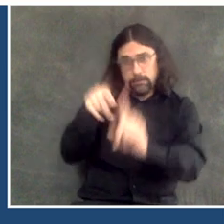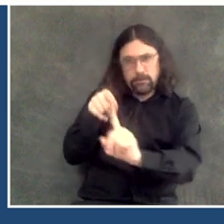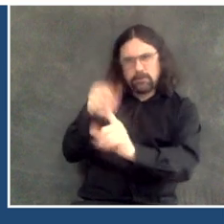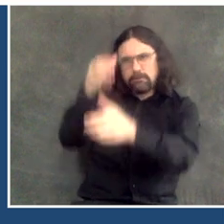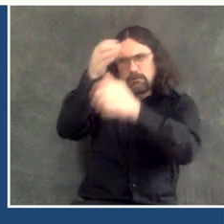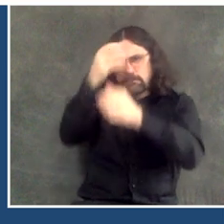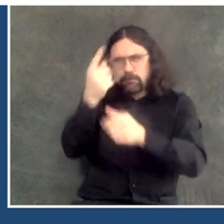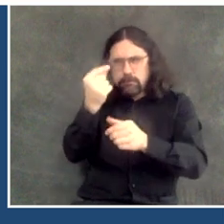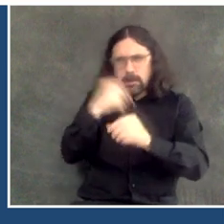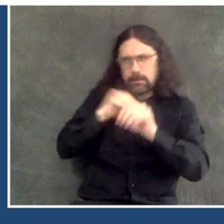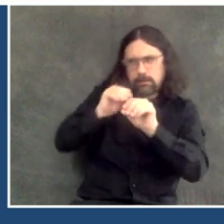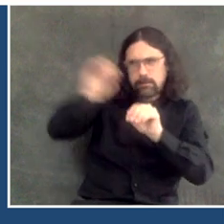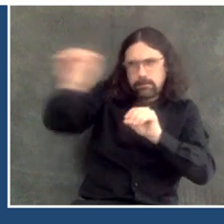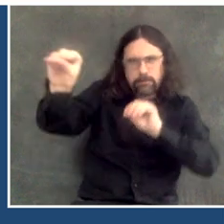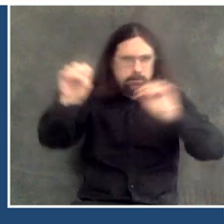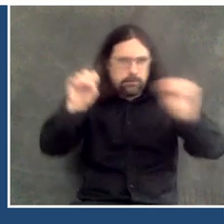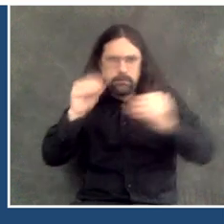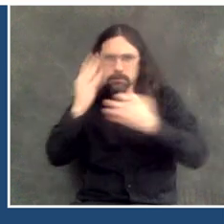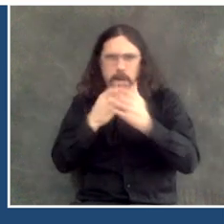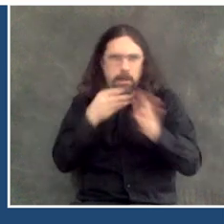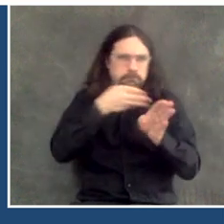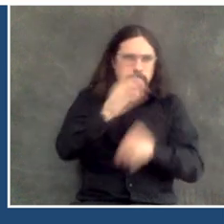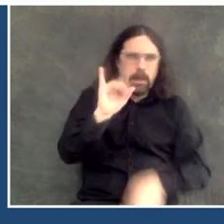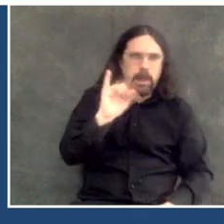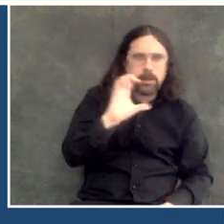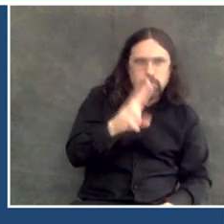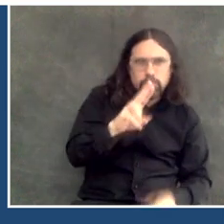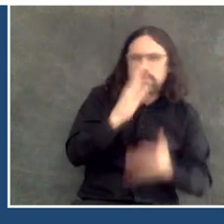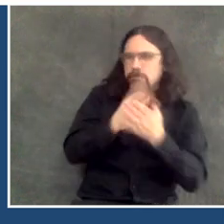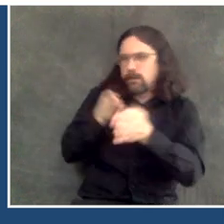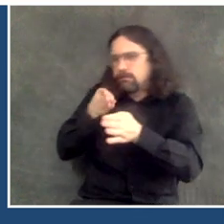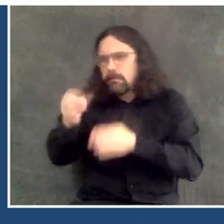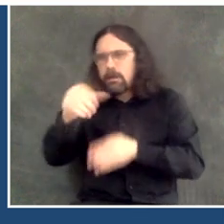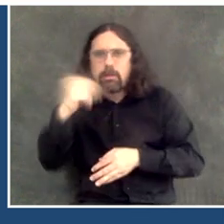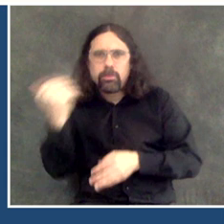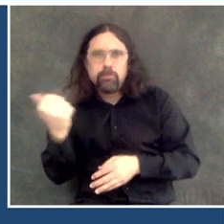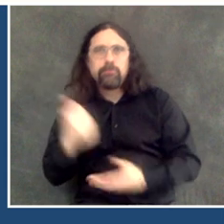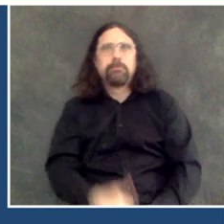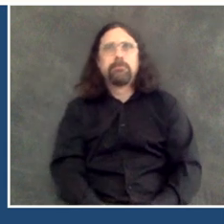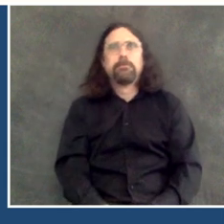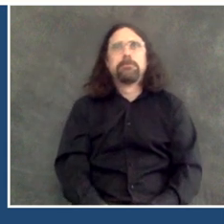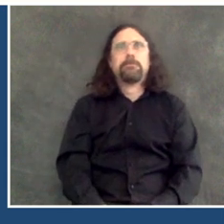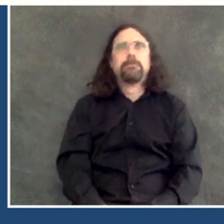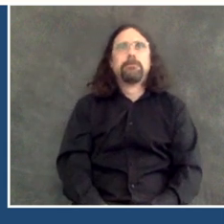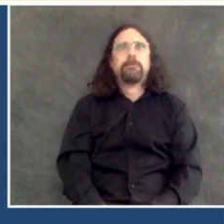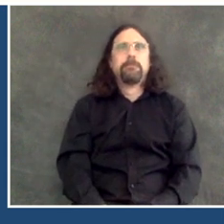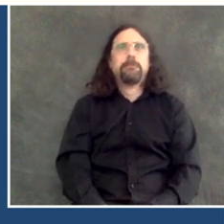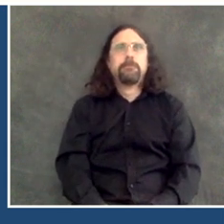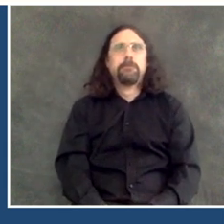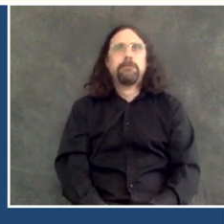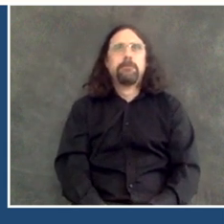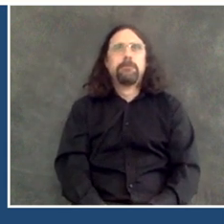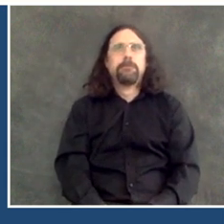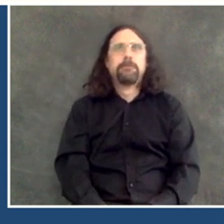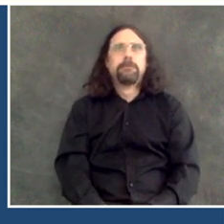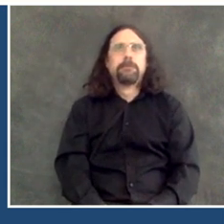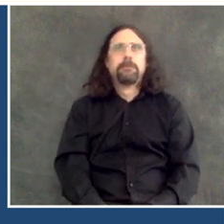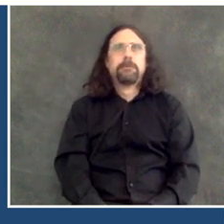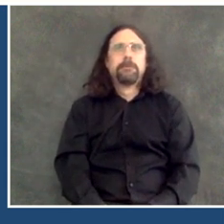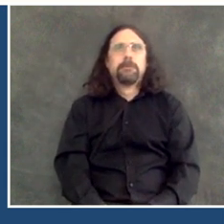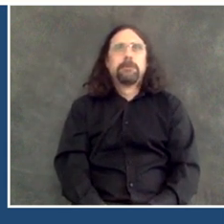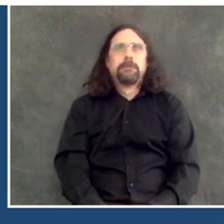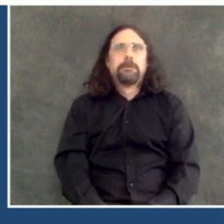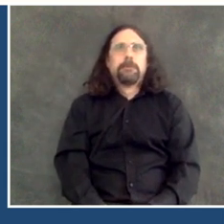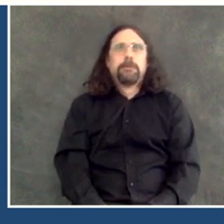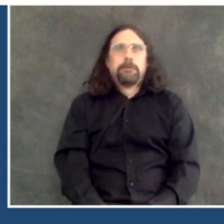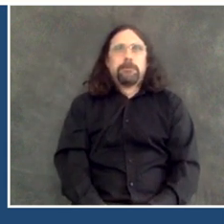been hearing these last days that all New Yorkers need to understand is crisis staffing, crisis protocols, that we're going to be